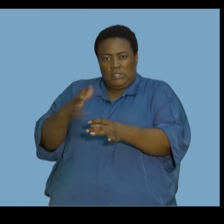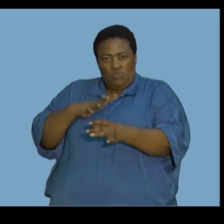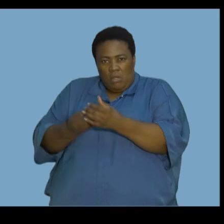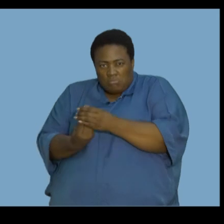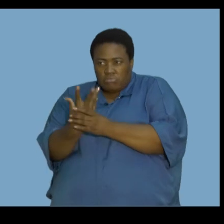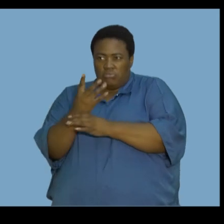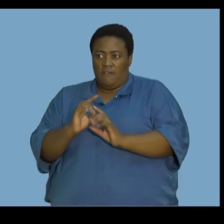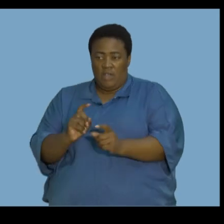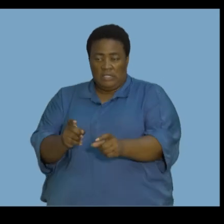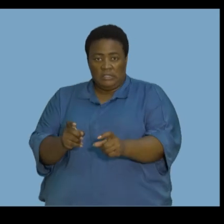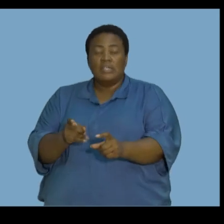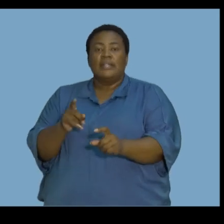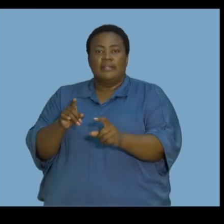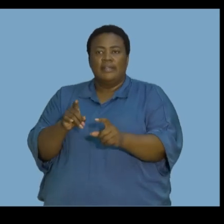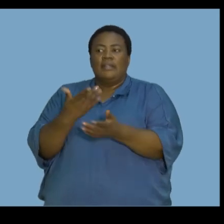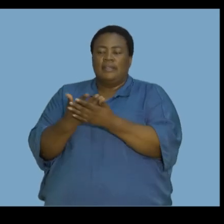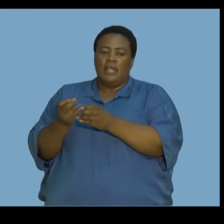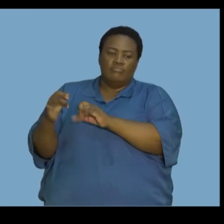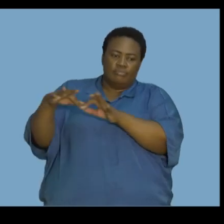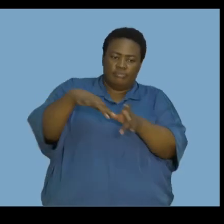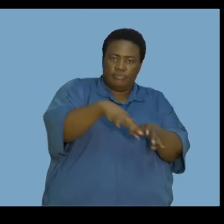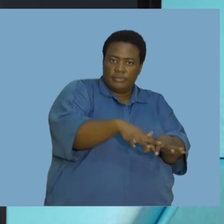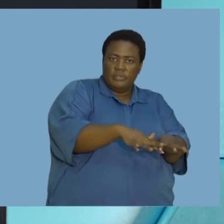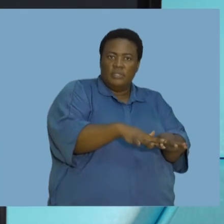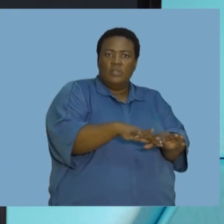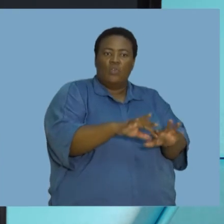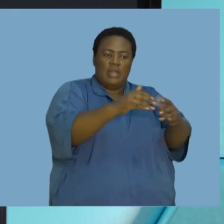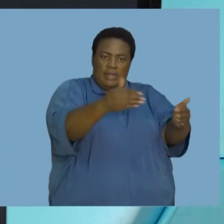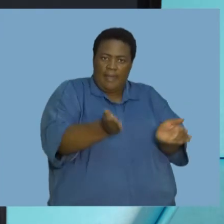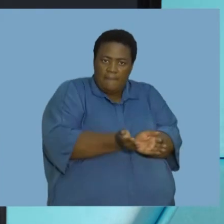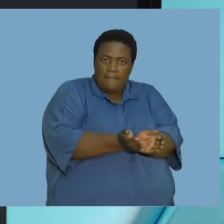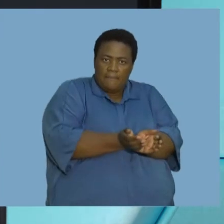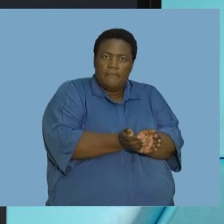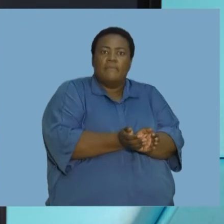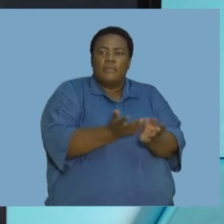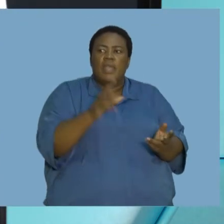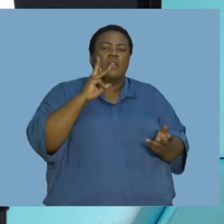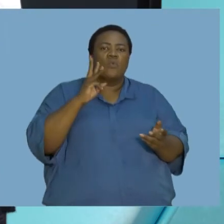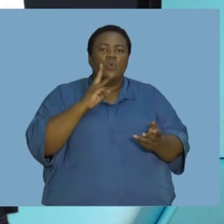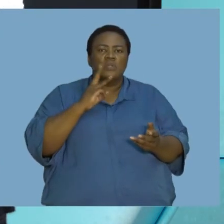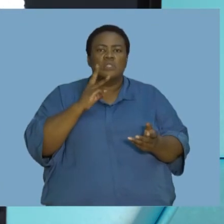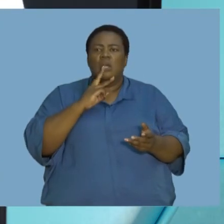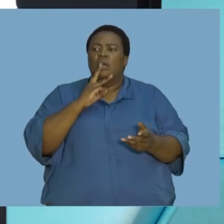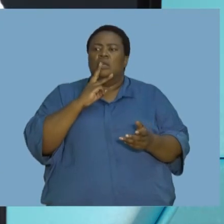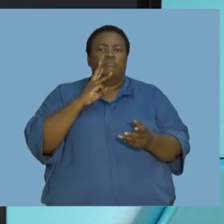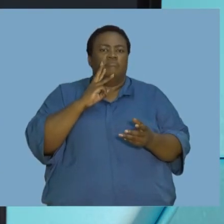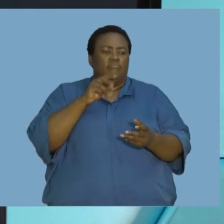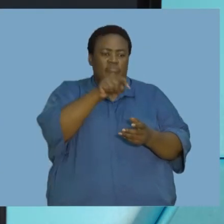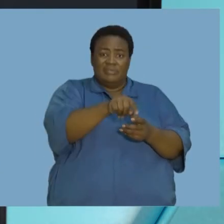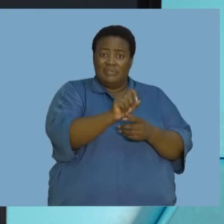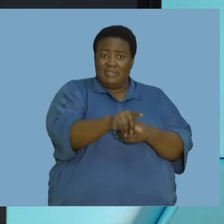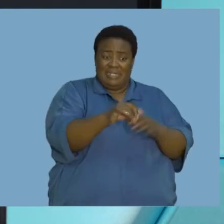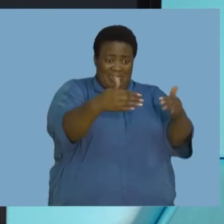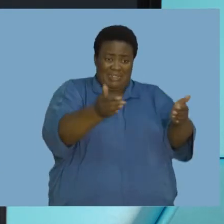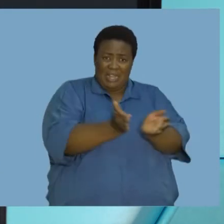rivers, reducing the quality of water available. And we saw that with eutrophication. So these are two simple mechanisms that can